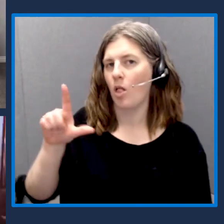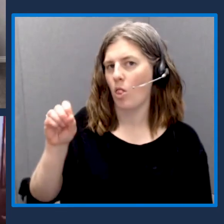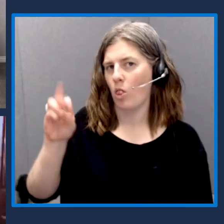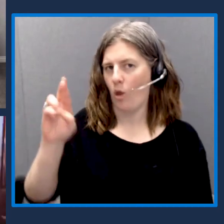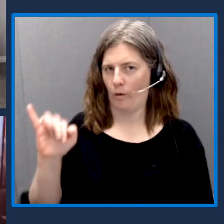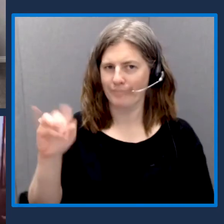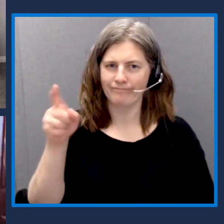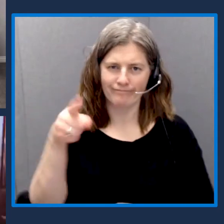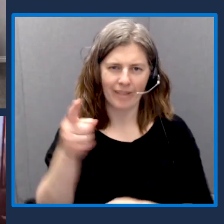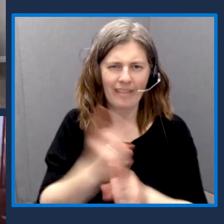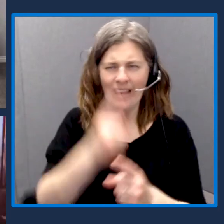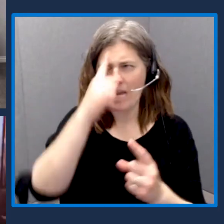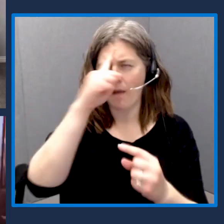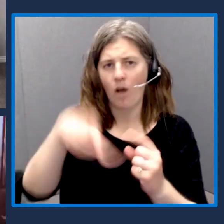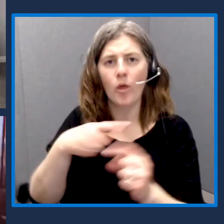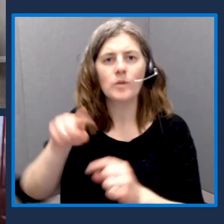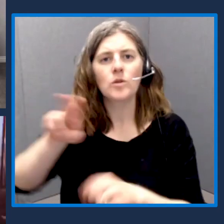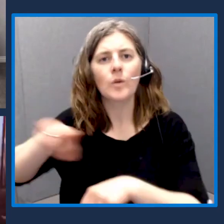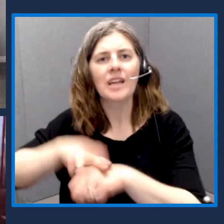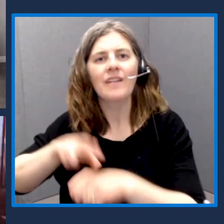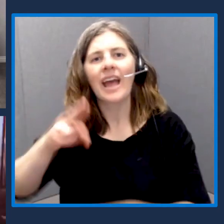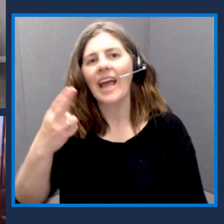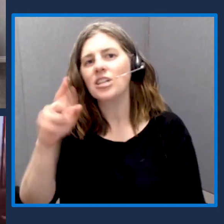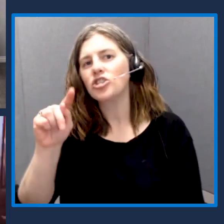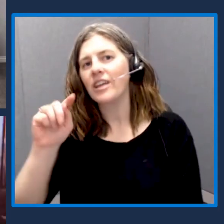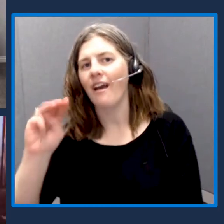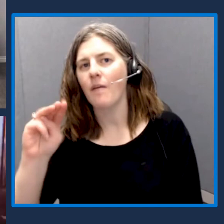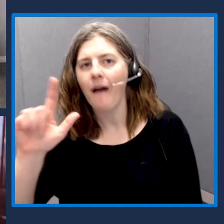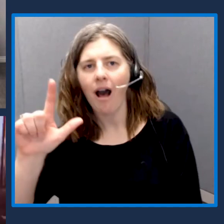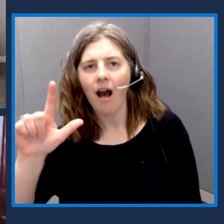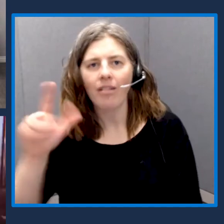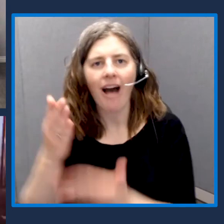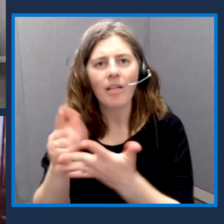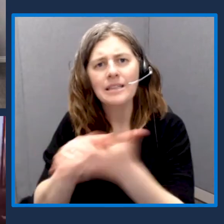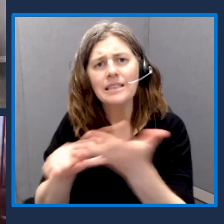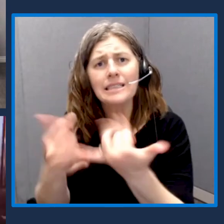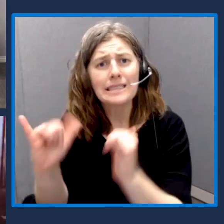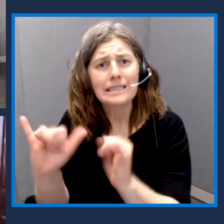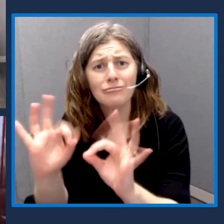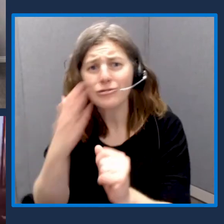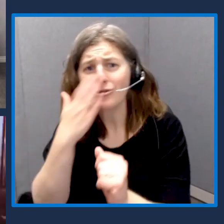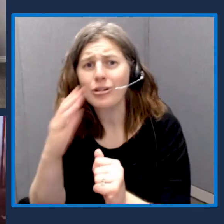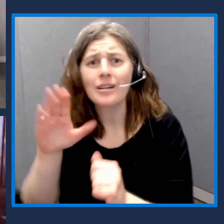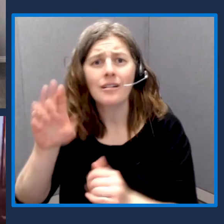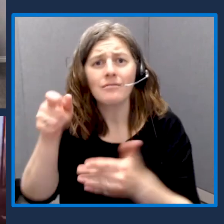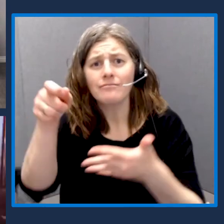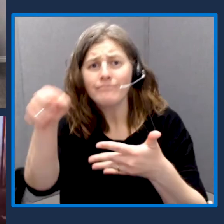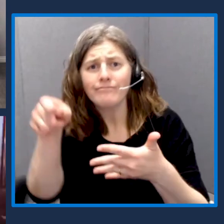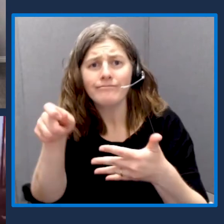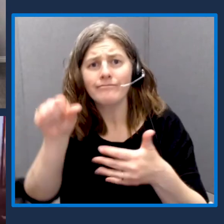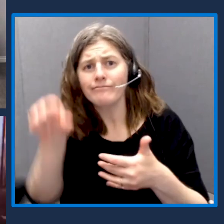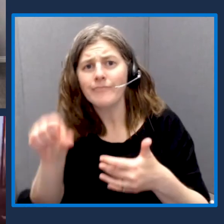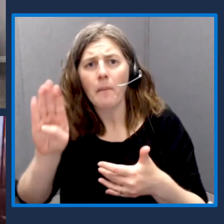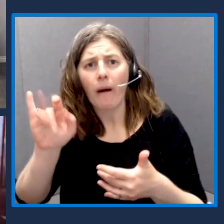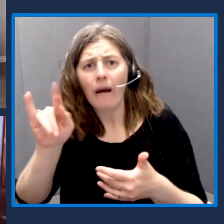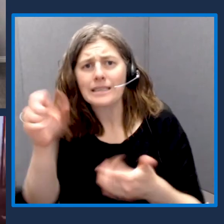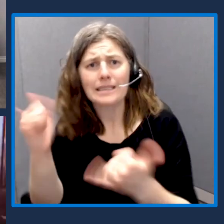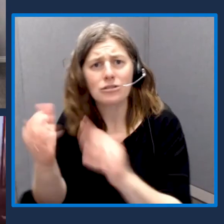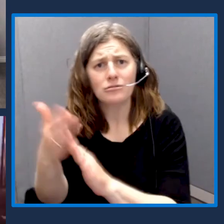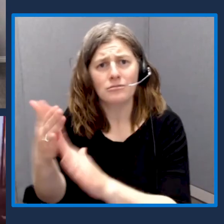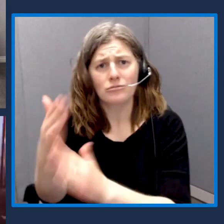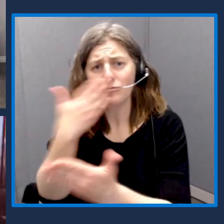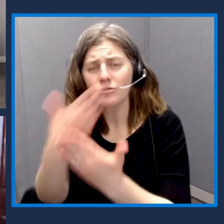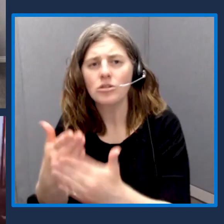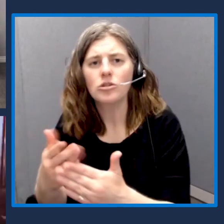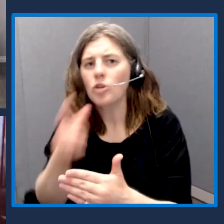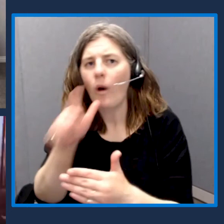about those native HTML elements, those buttons, and they're still really good. They still work. So, so no need to kind of